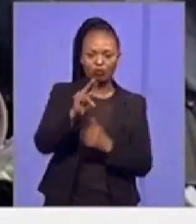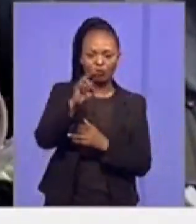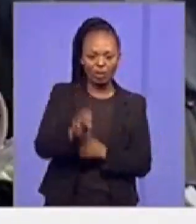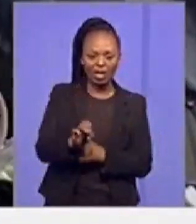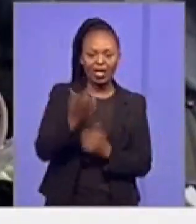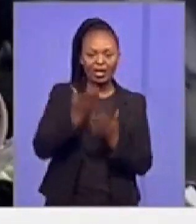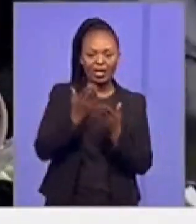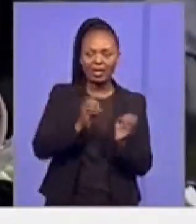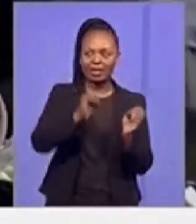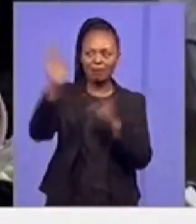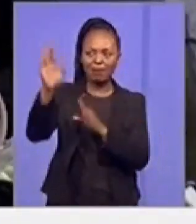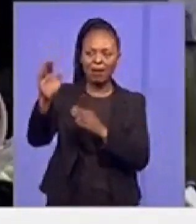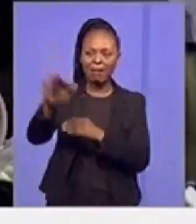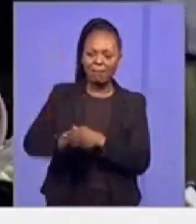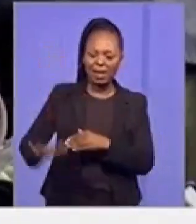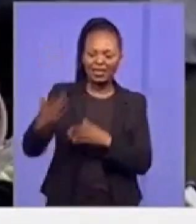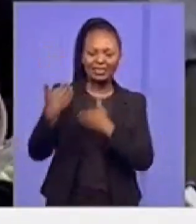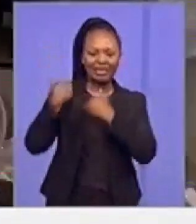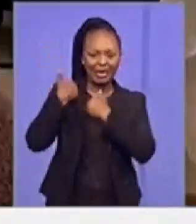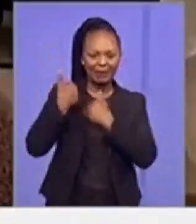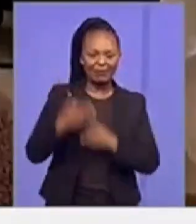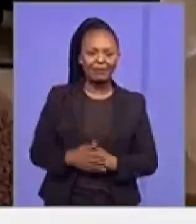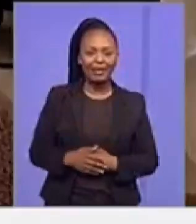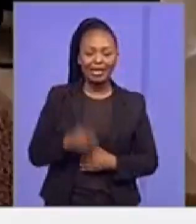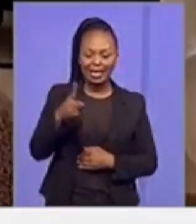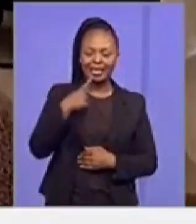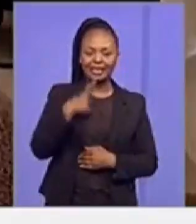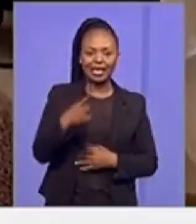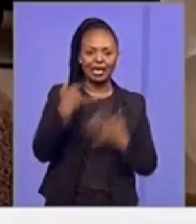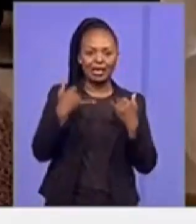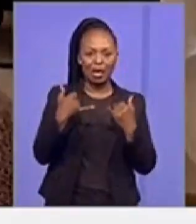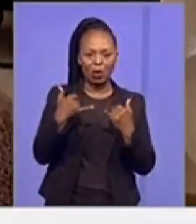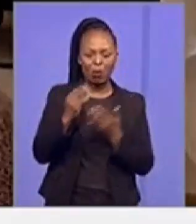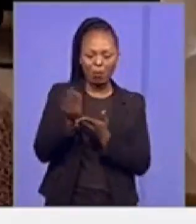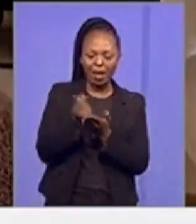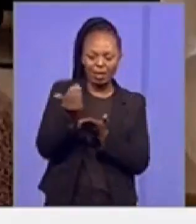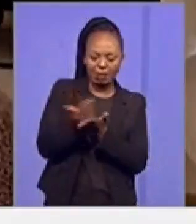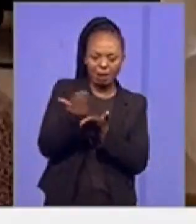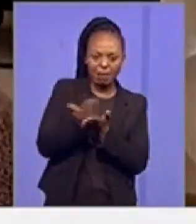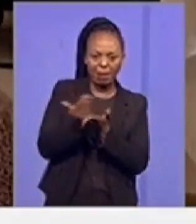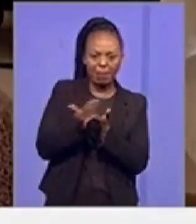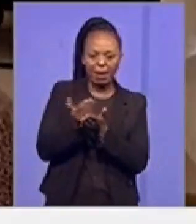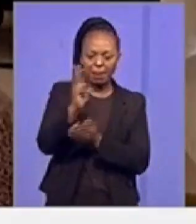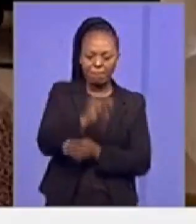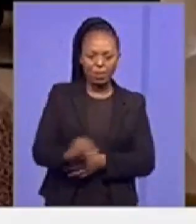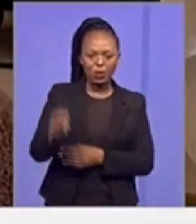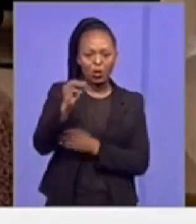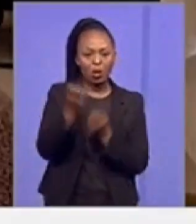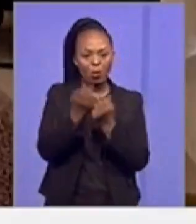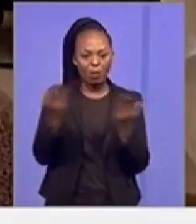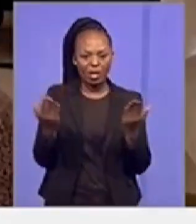tse bolokehileng tsa bodulo. O boletse hore o beletse ka thoko diranta tse dimilione di